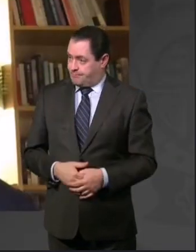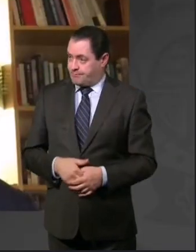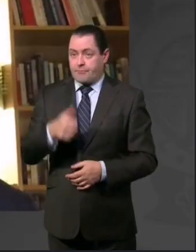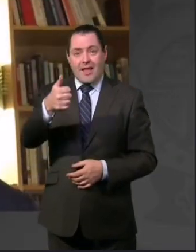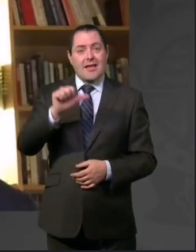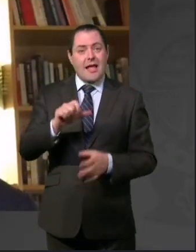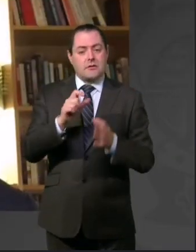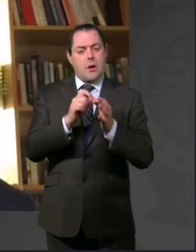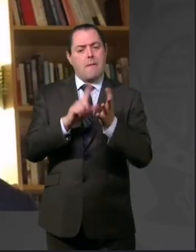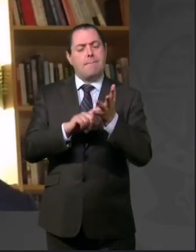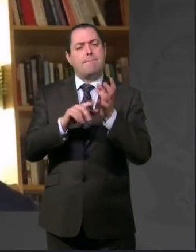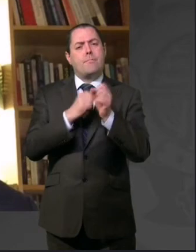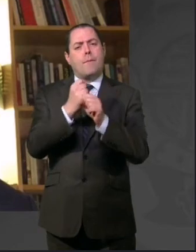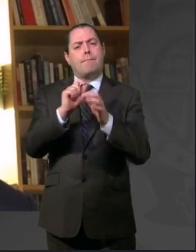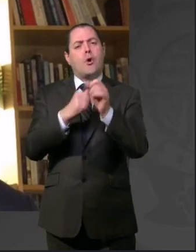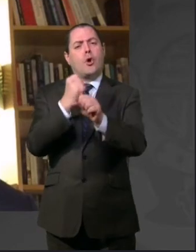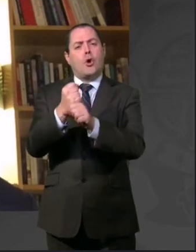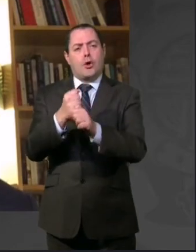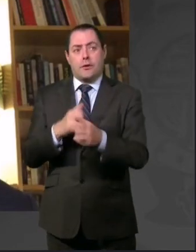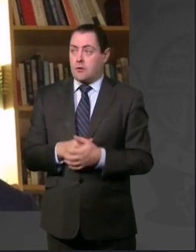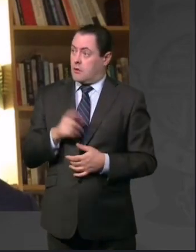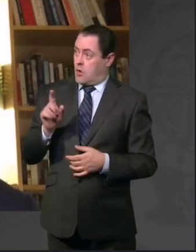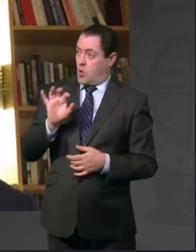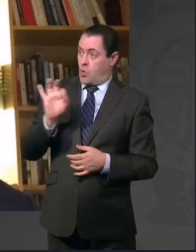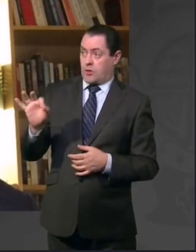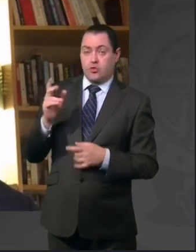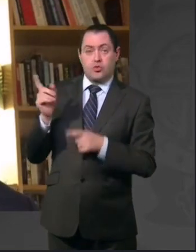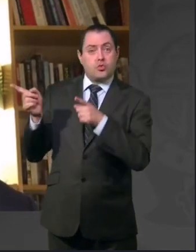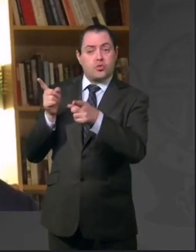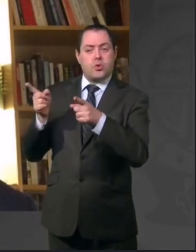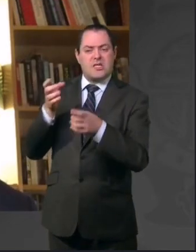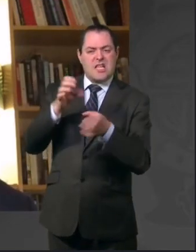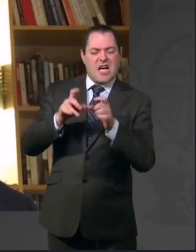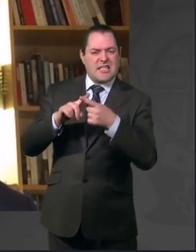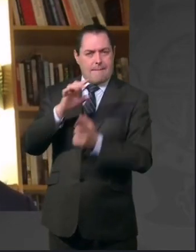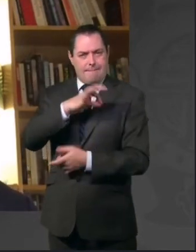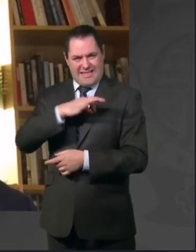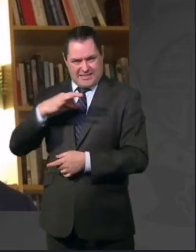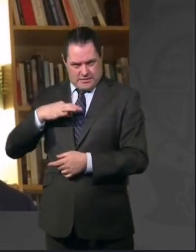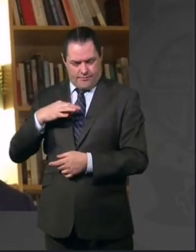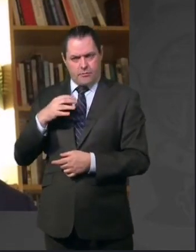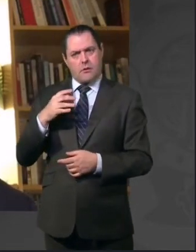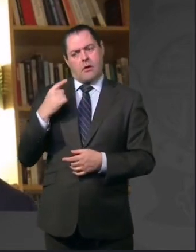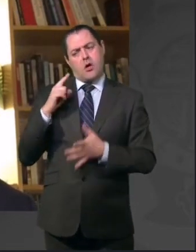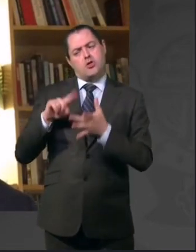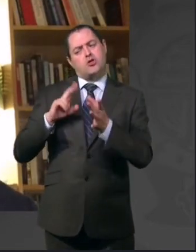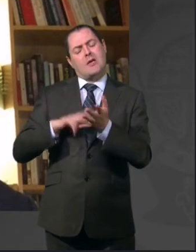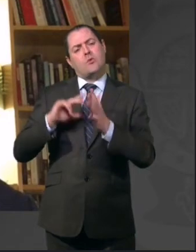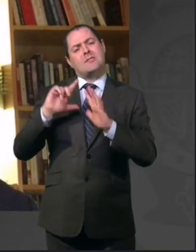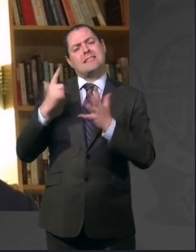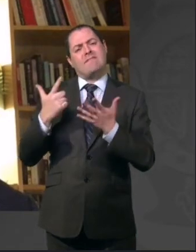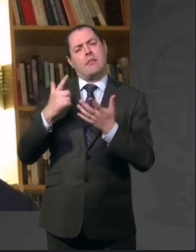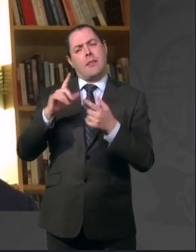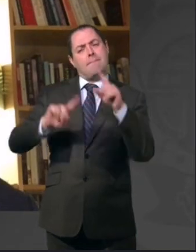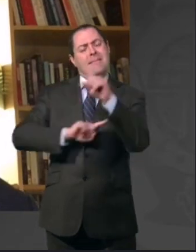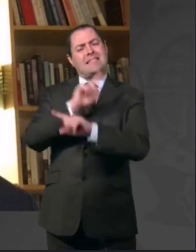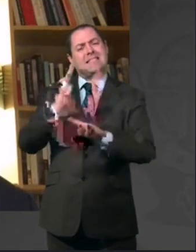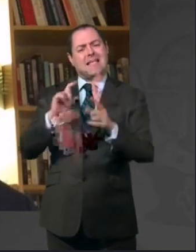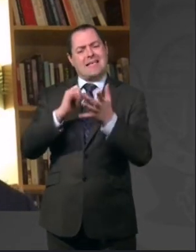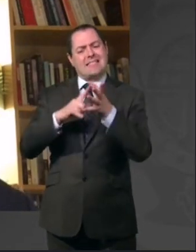Question to Patrick Vallance and Chris Whitty. Sage minutes from a meeting on January the 7th say there's an unquantifiable but